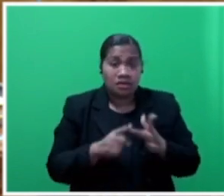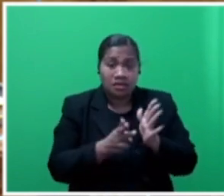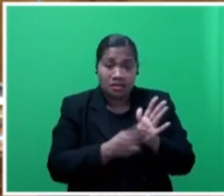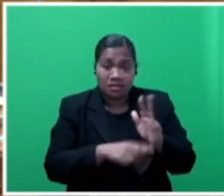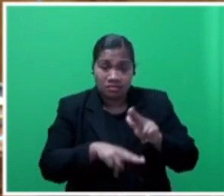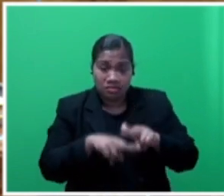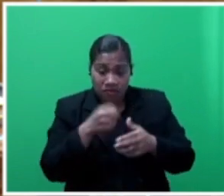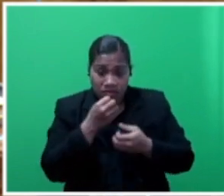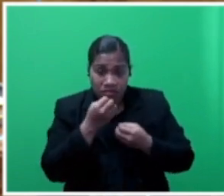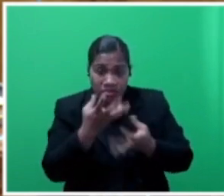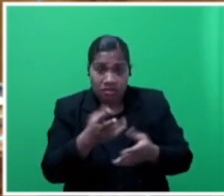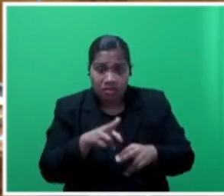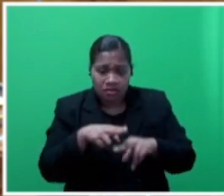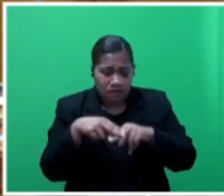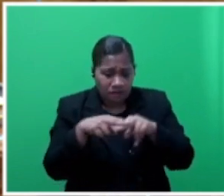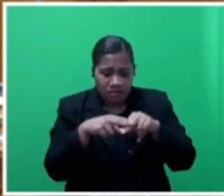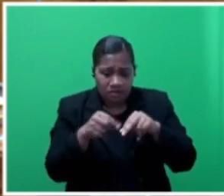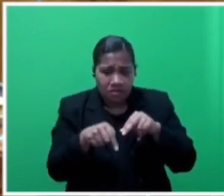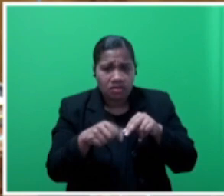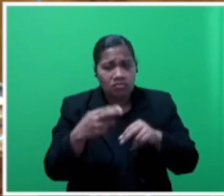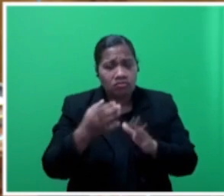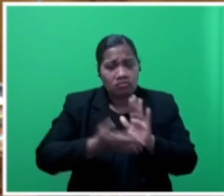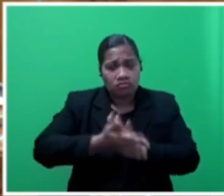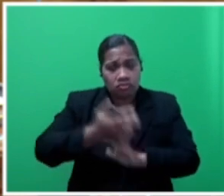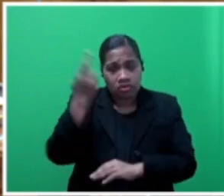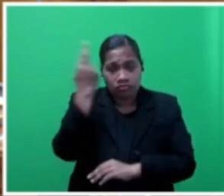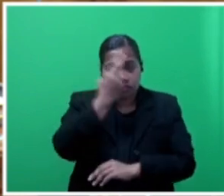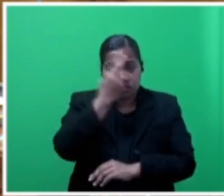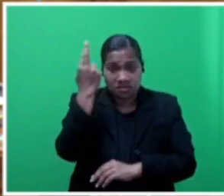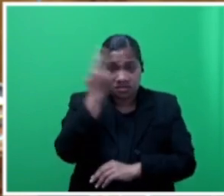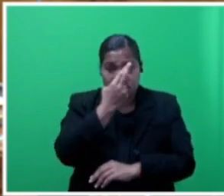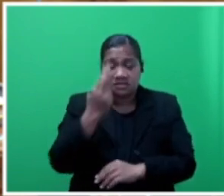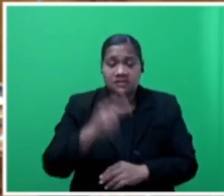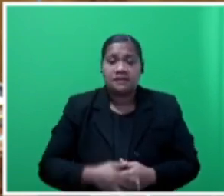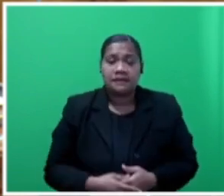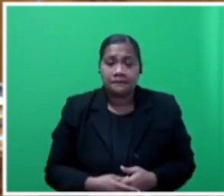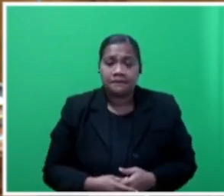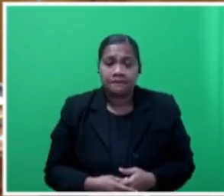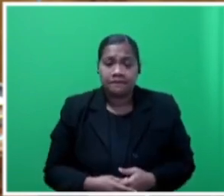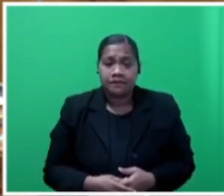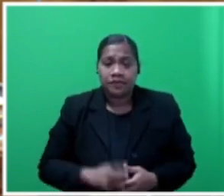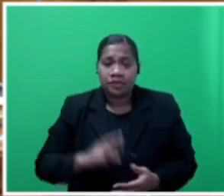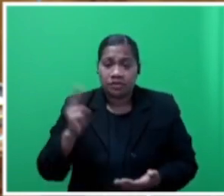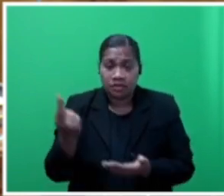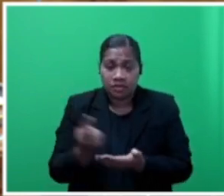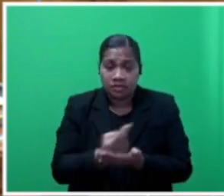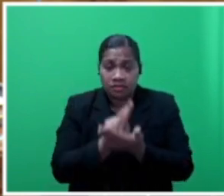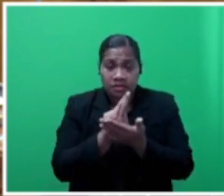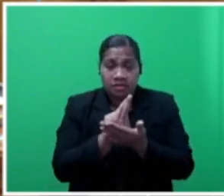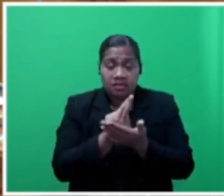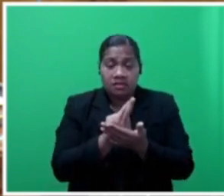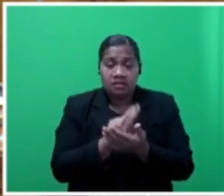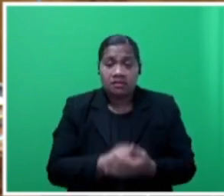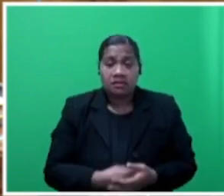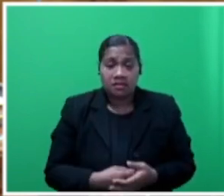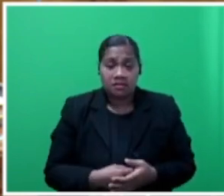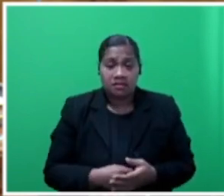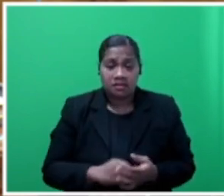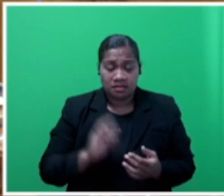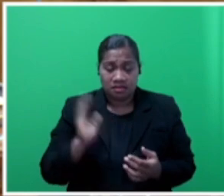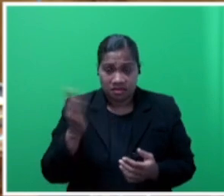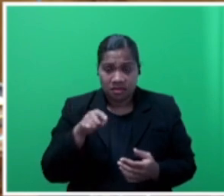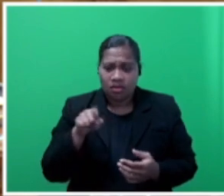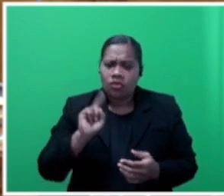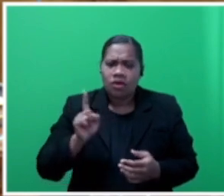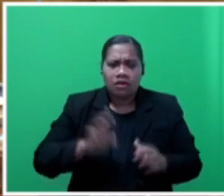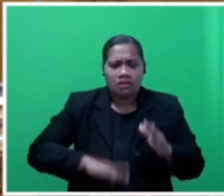at a very high risk. The recovery and medium-term outlook in the baseline scenario also hinge on the full